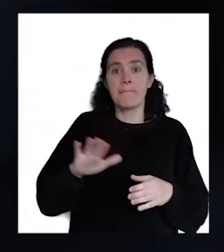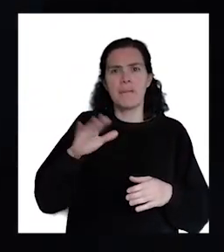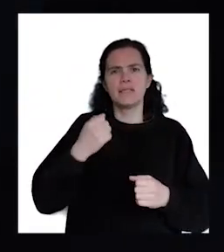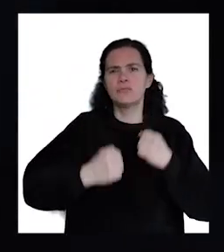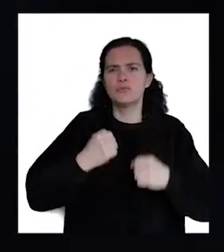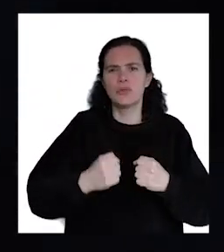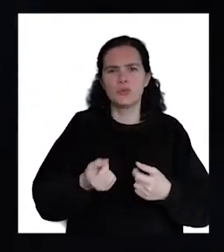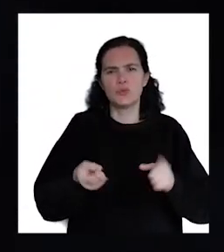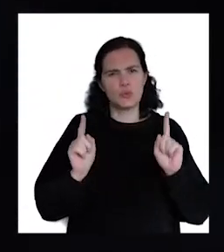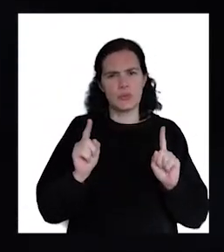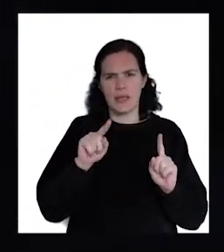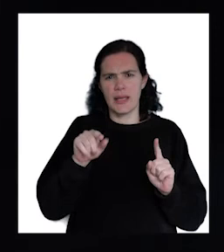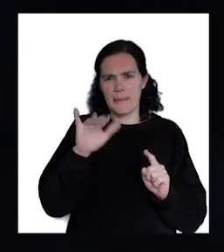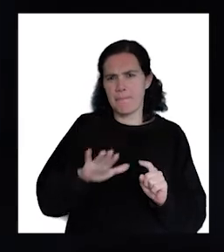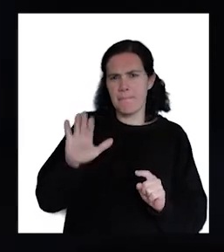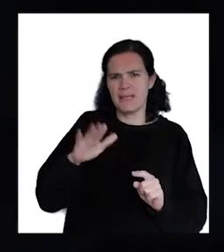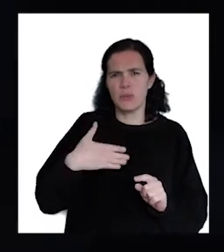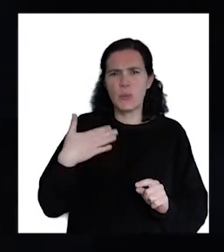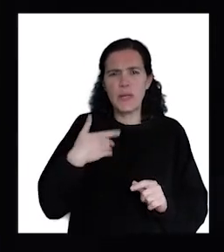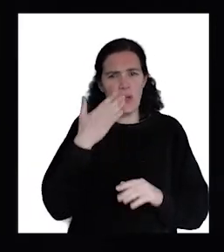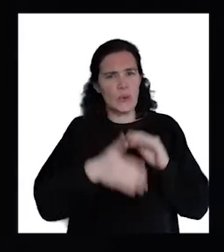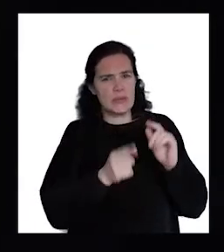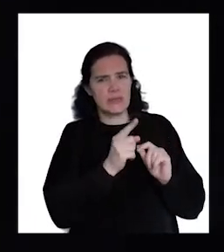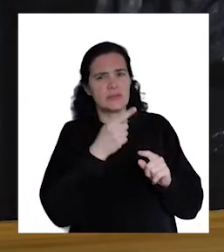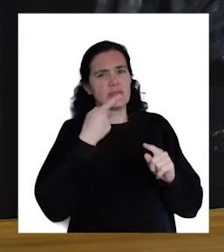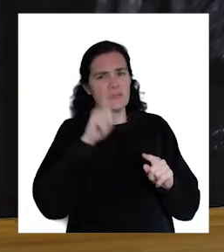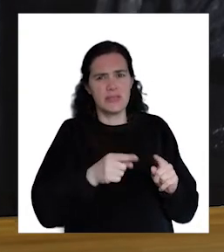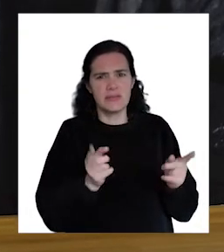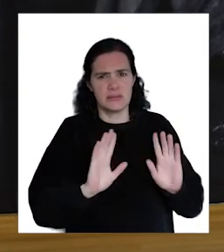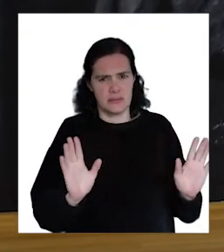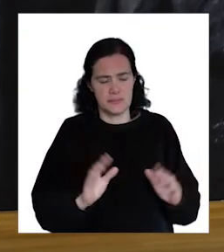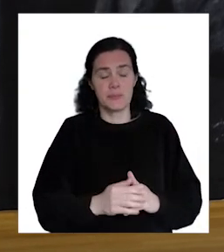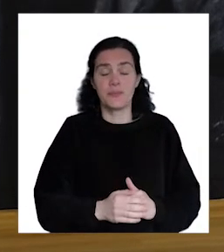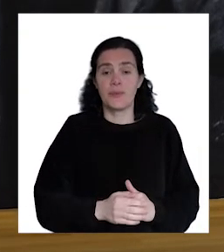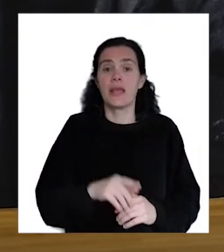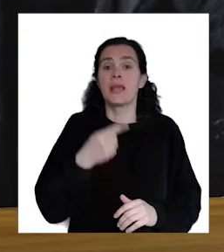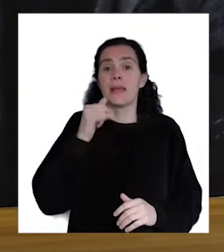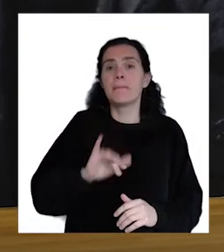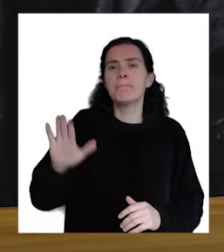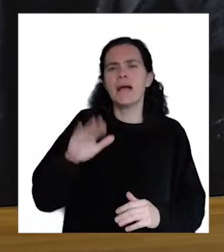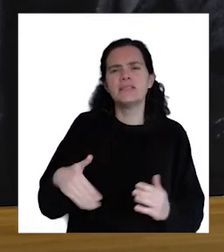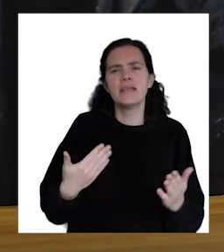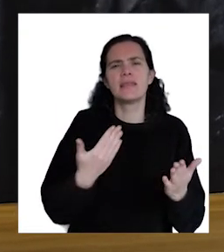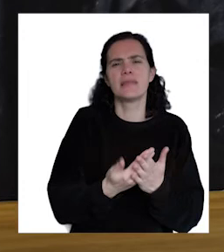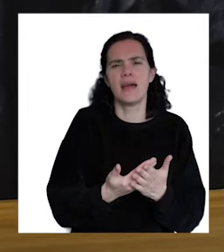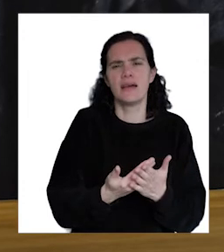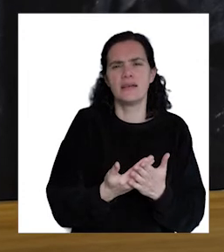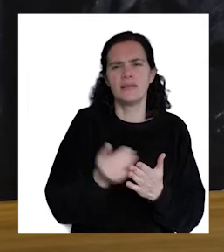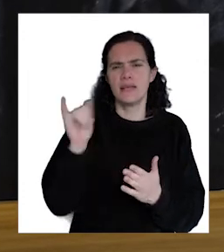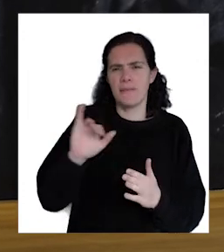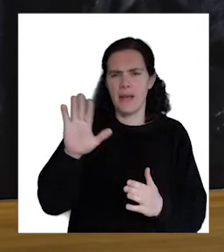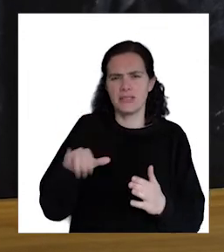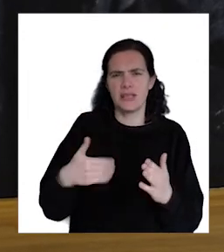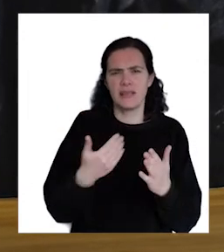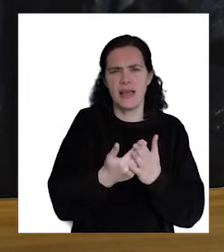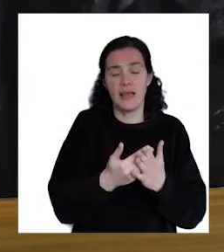protest. It's an image that says, we don't want that to happen again. It's an image that brings you,